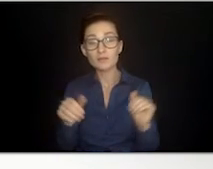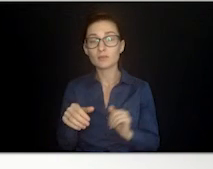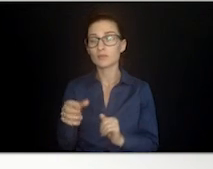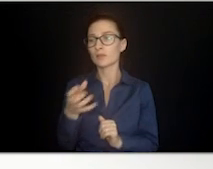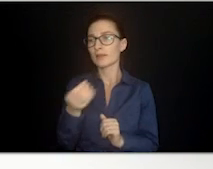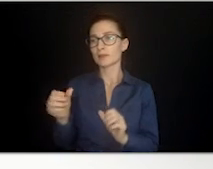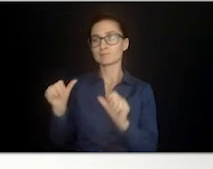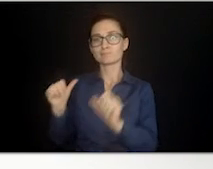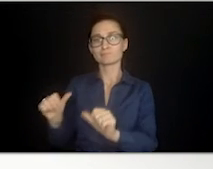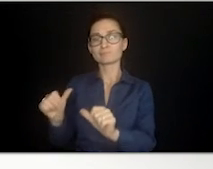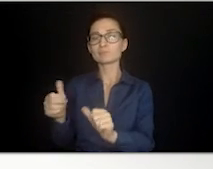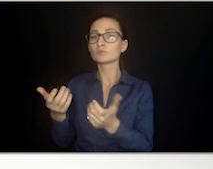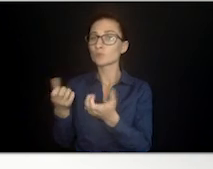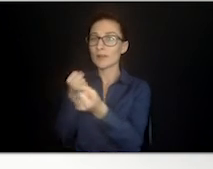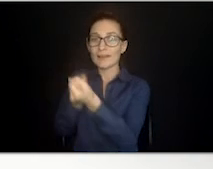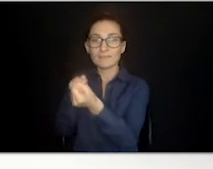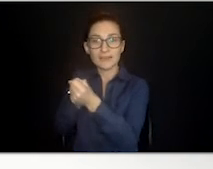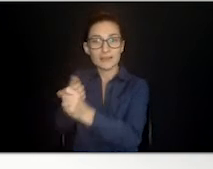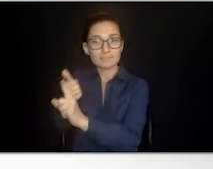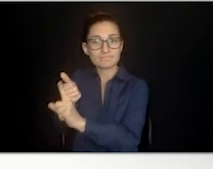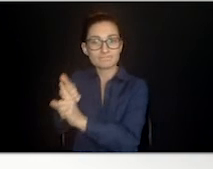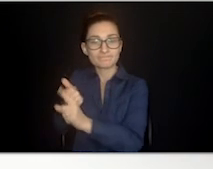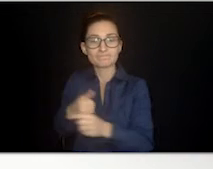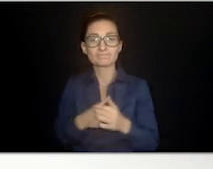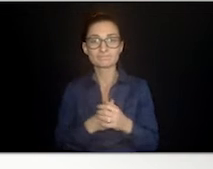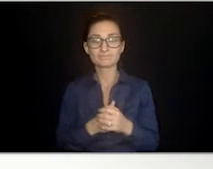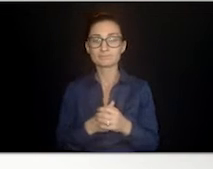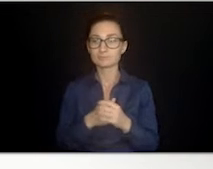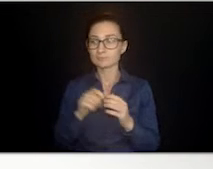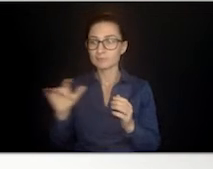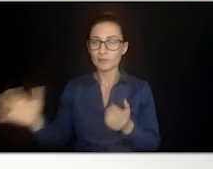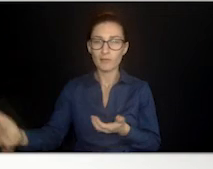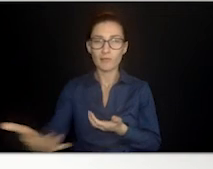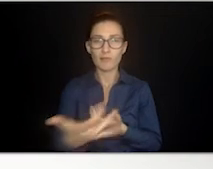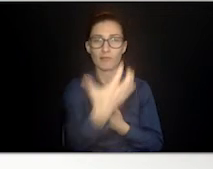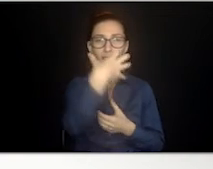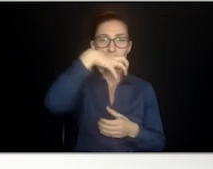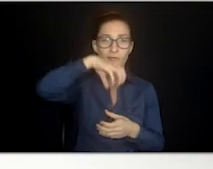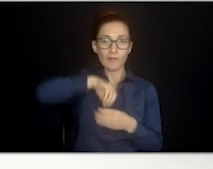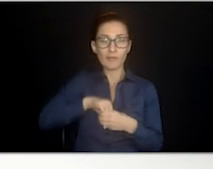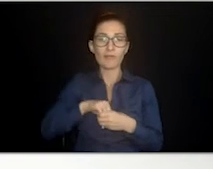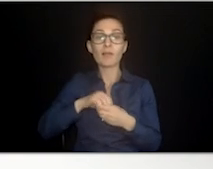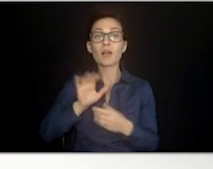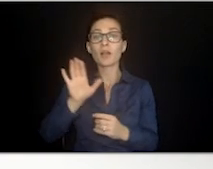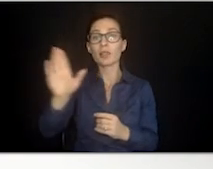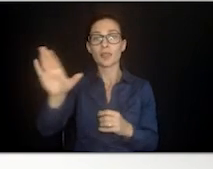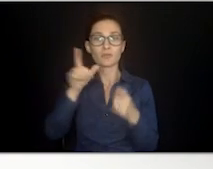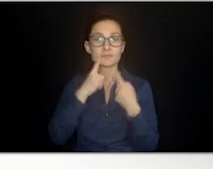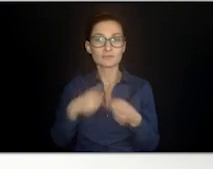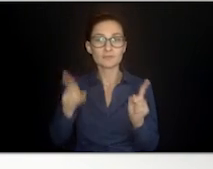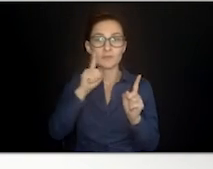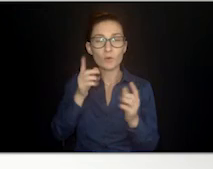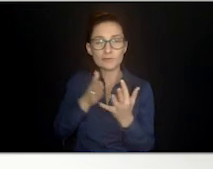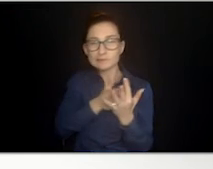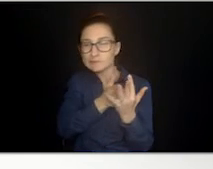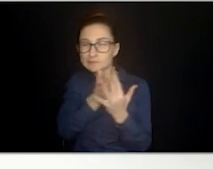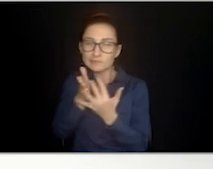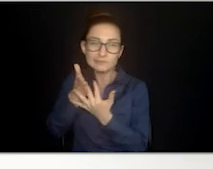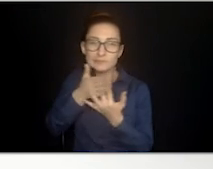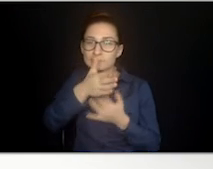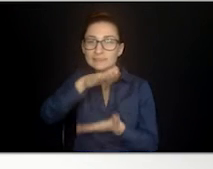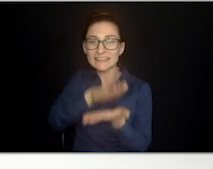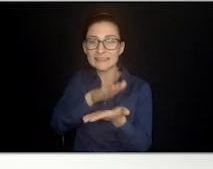the ability to effectively advocate. All of these components play into how successful a student is able to navigate an academic